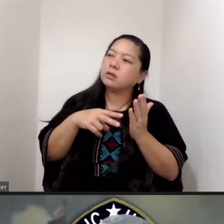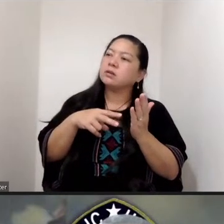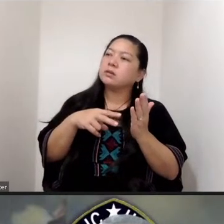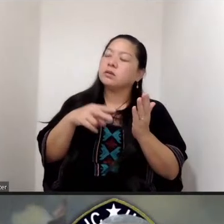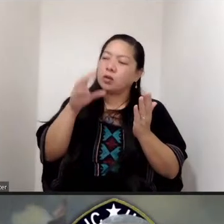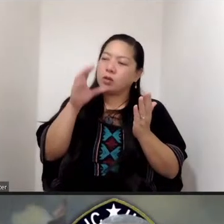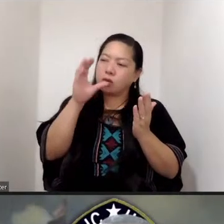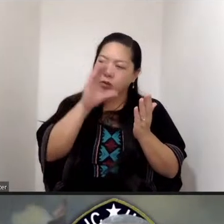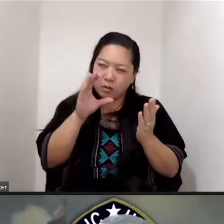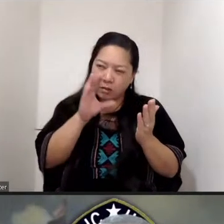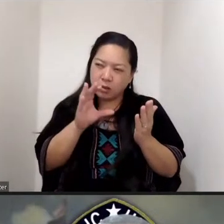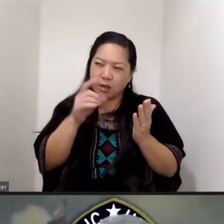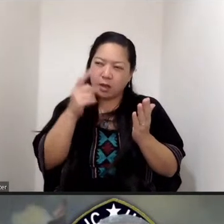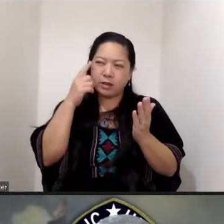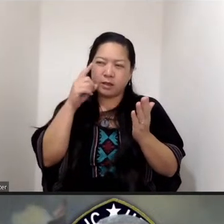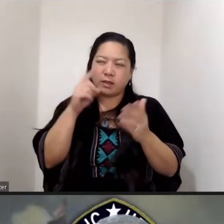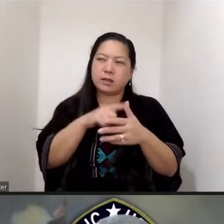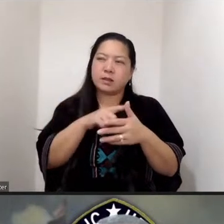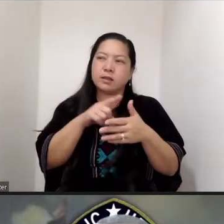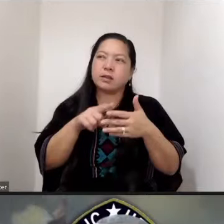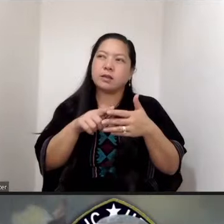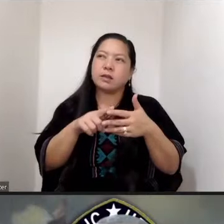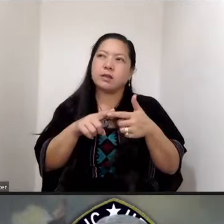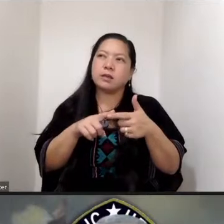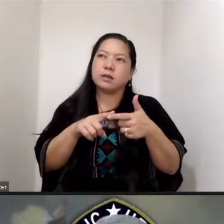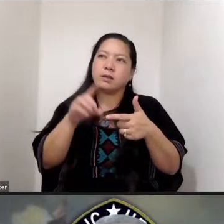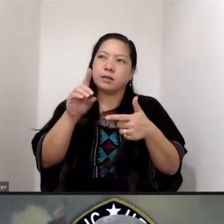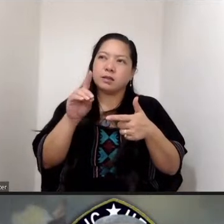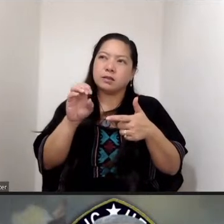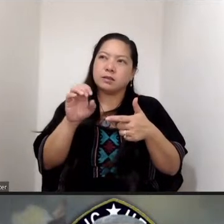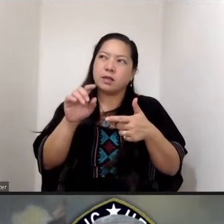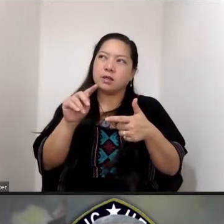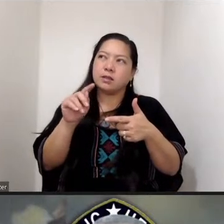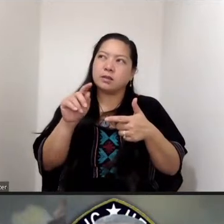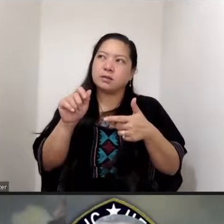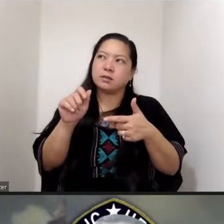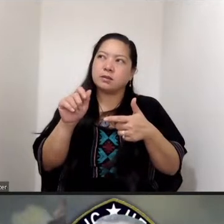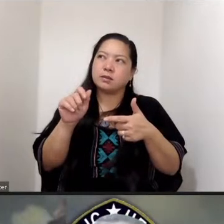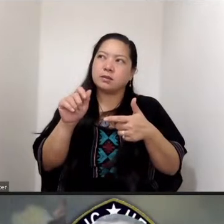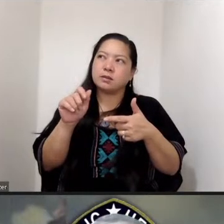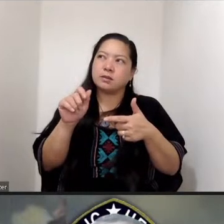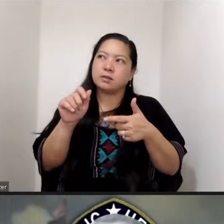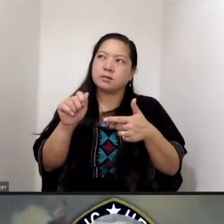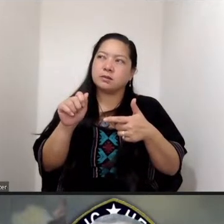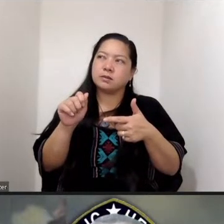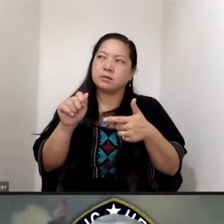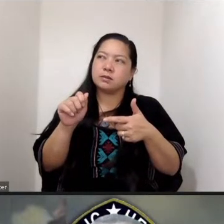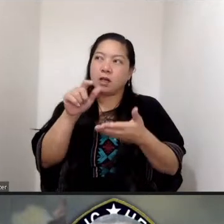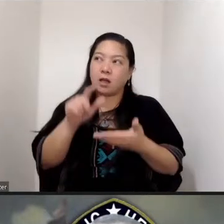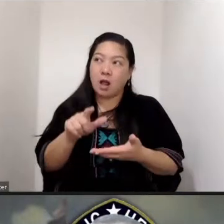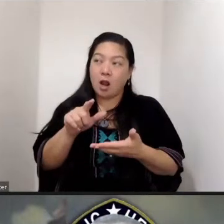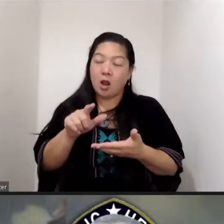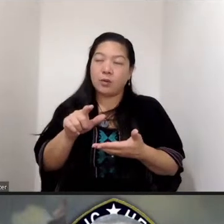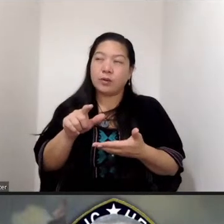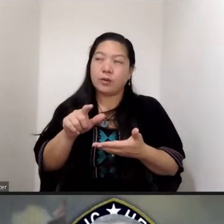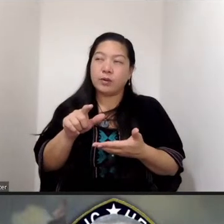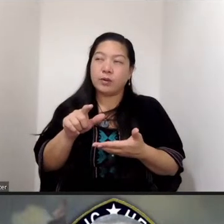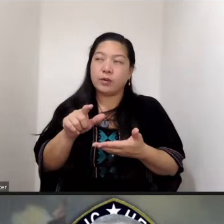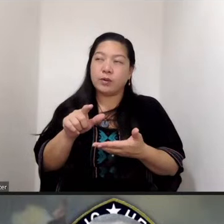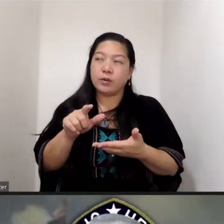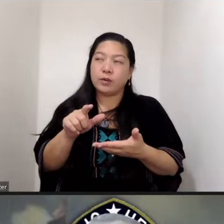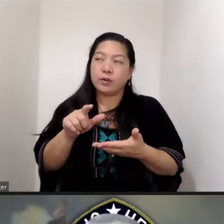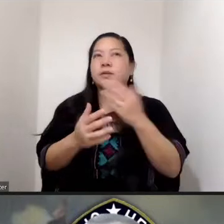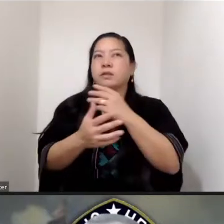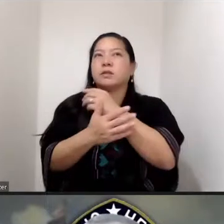I think it was the Delta, and then we kind of like went down and we started, some of the countries were starting to look